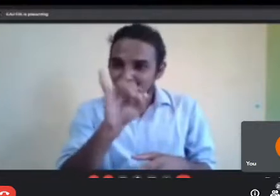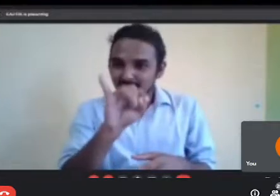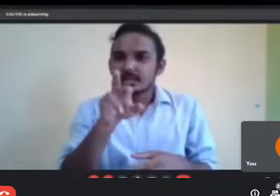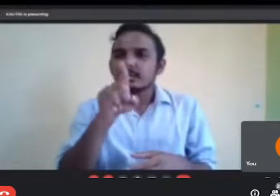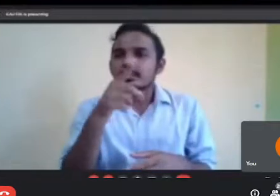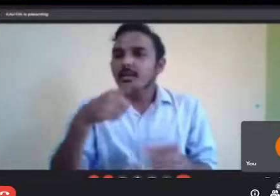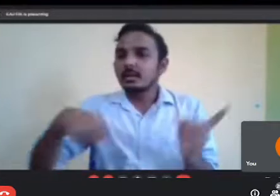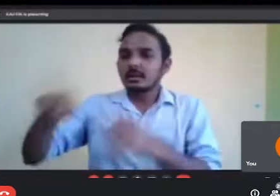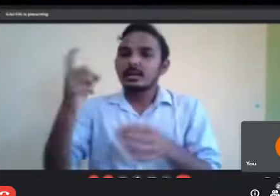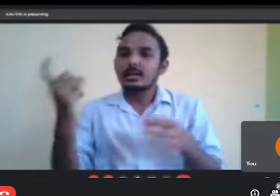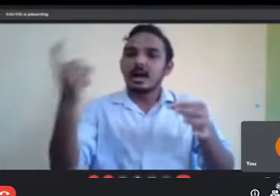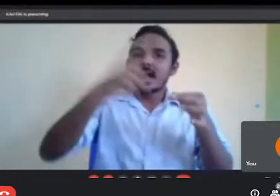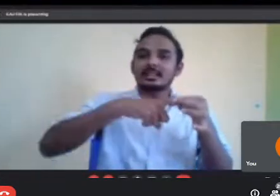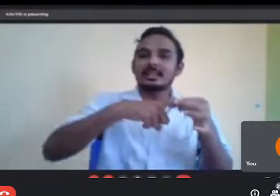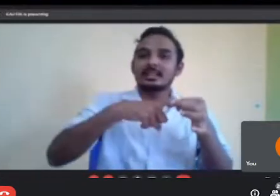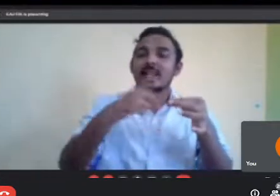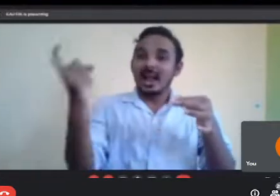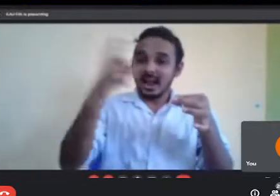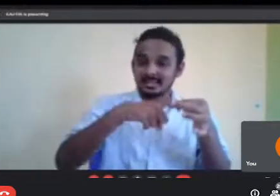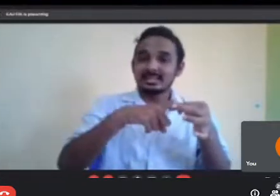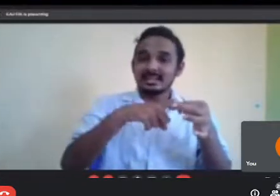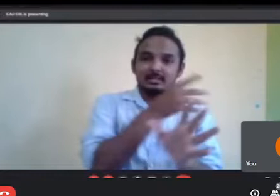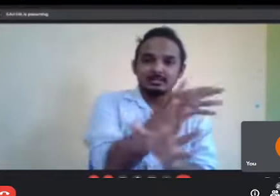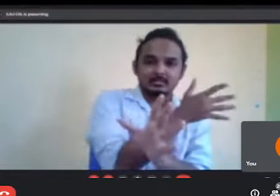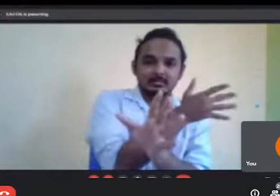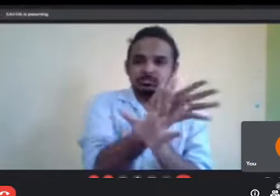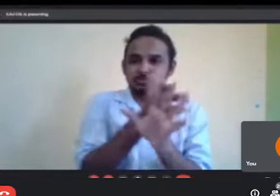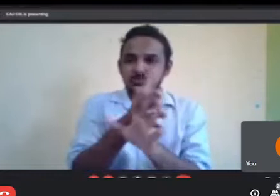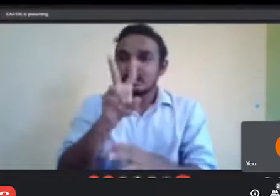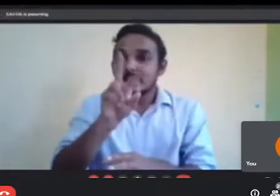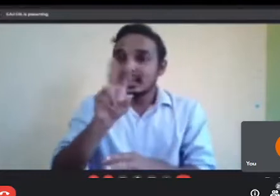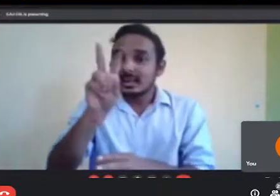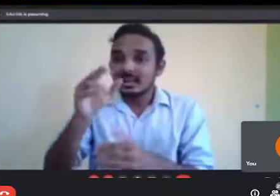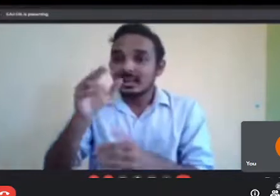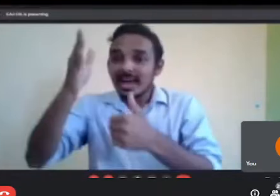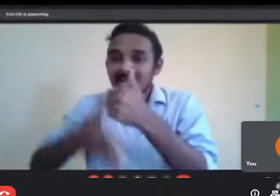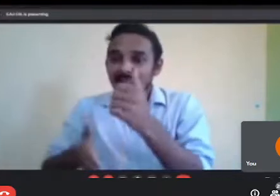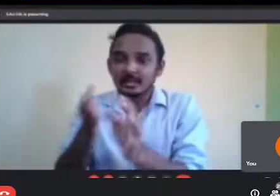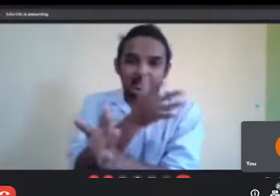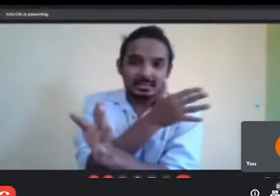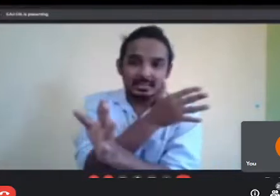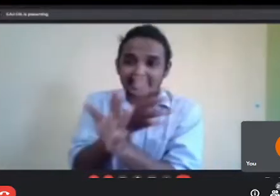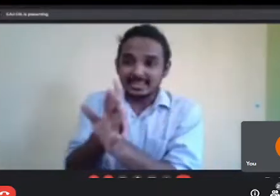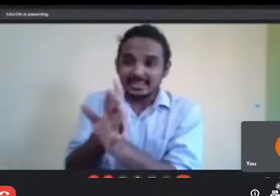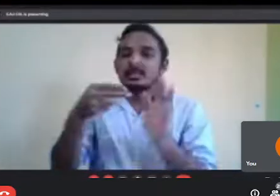the cohort, there were 3 classes and there were 12 students.